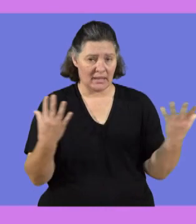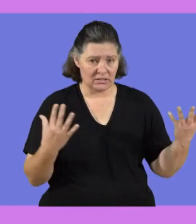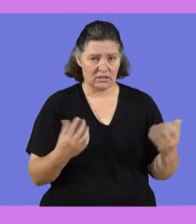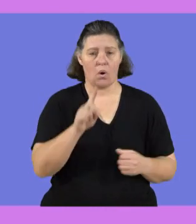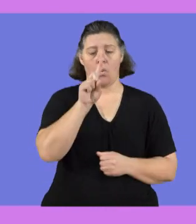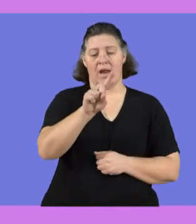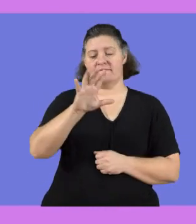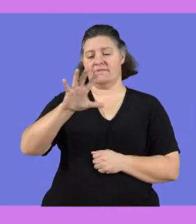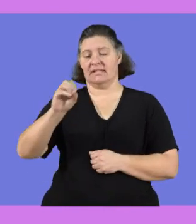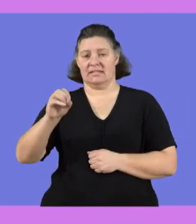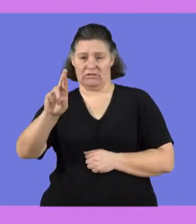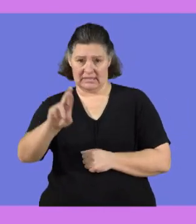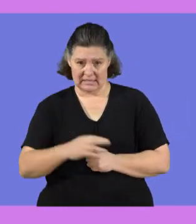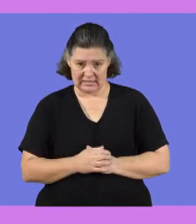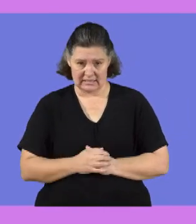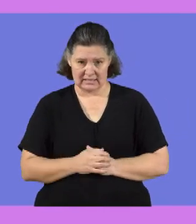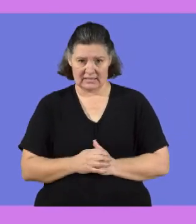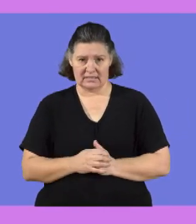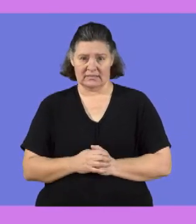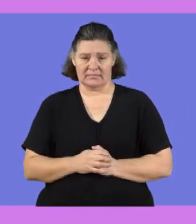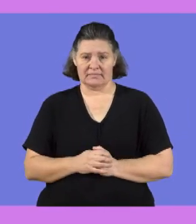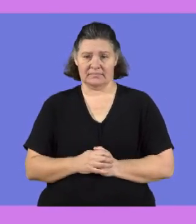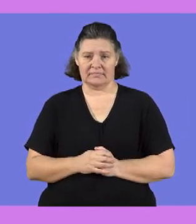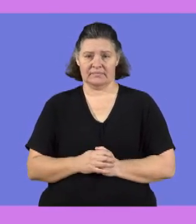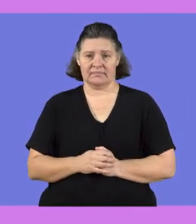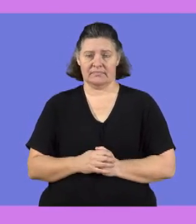contribute 150.